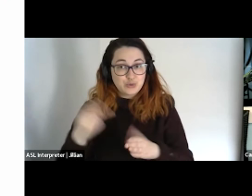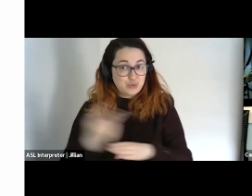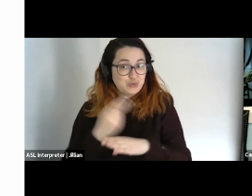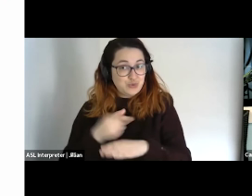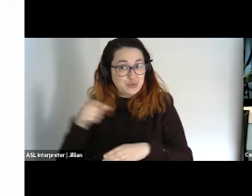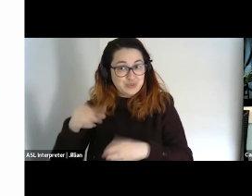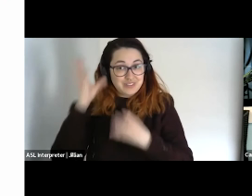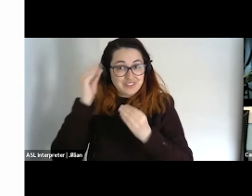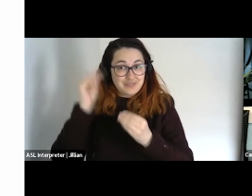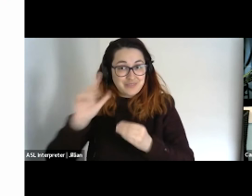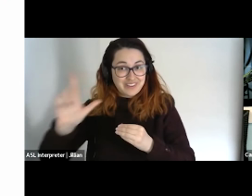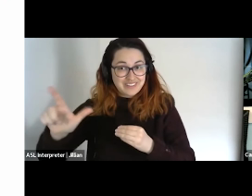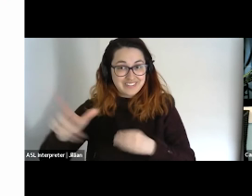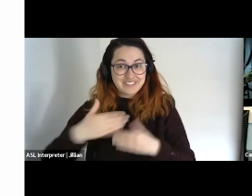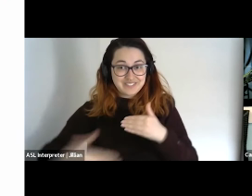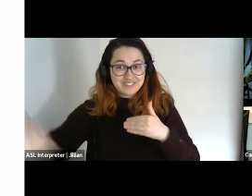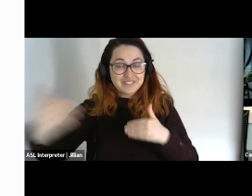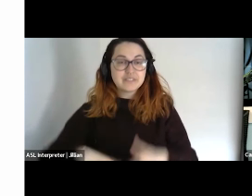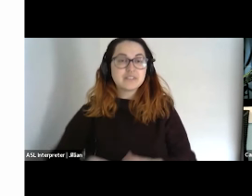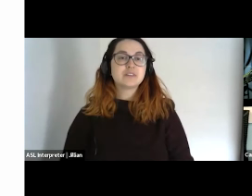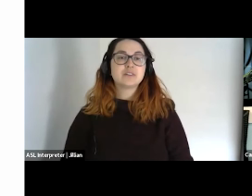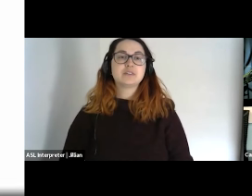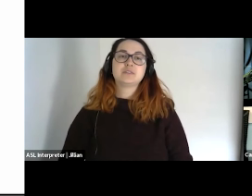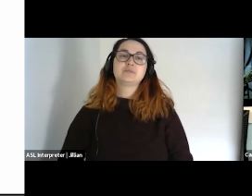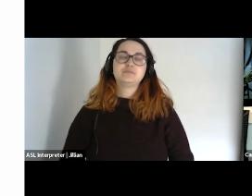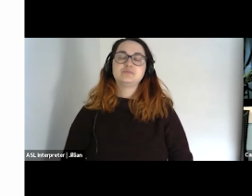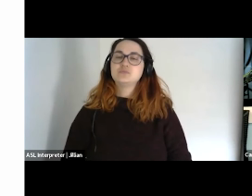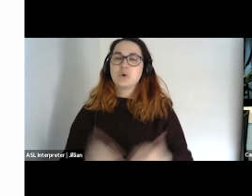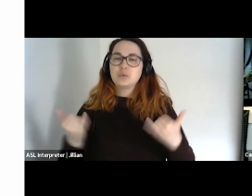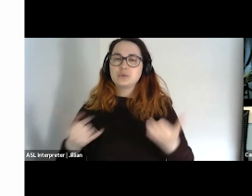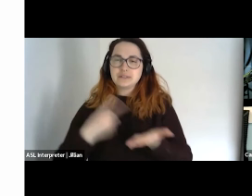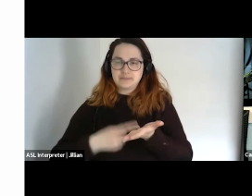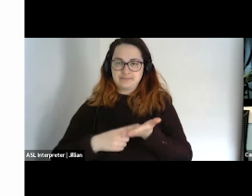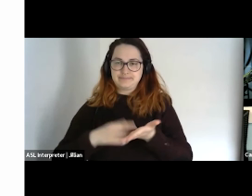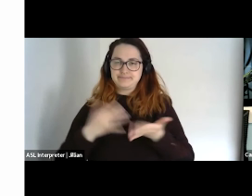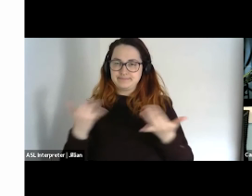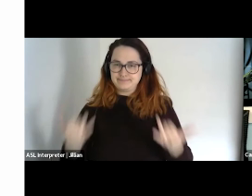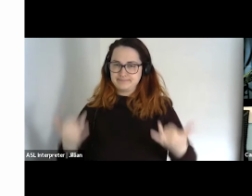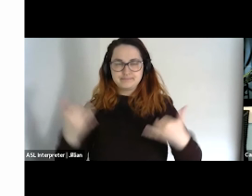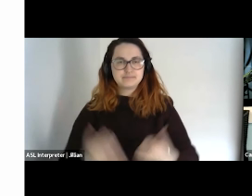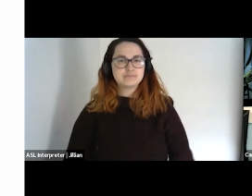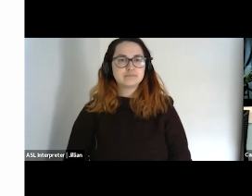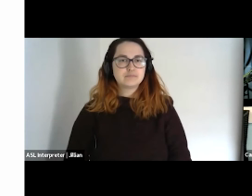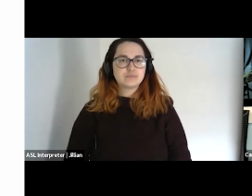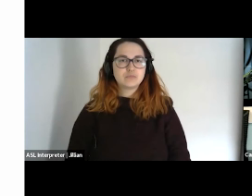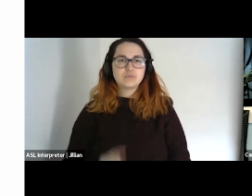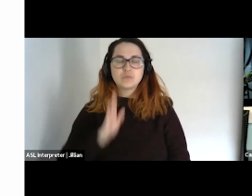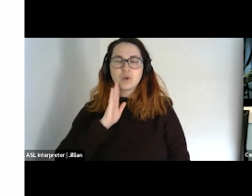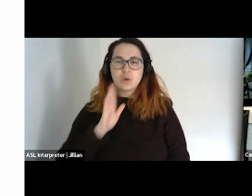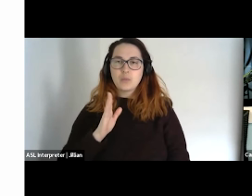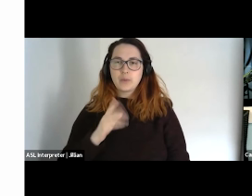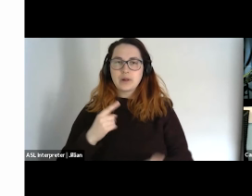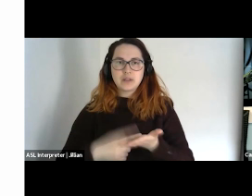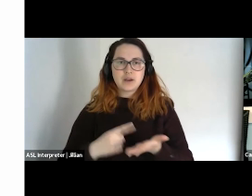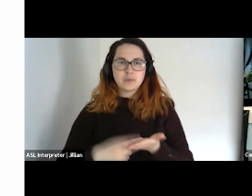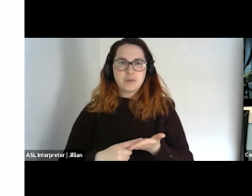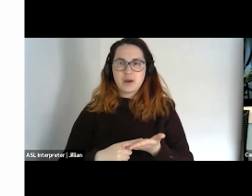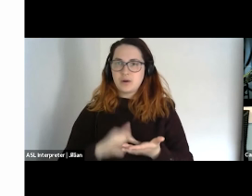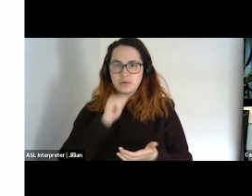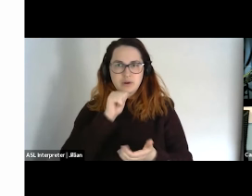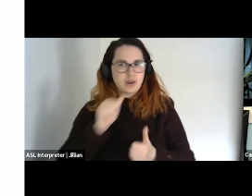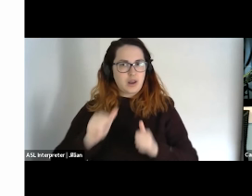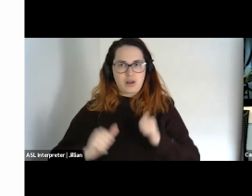on. So let's jump into today's discussion. So we're going to take a walk through unassertive thinking and what has caused